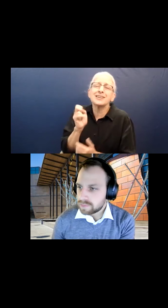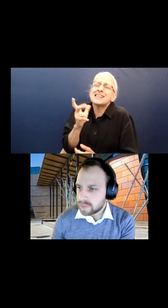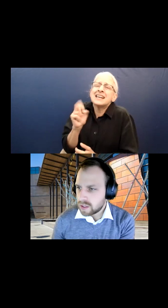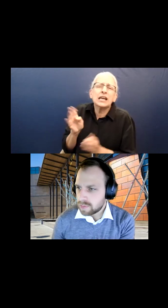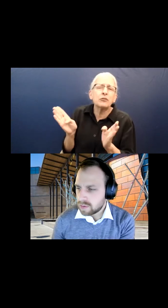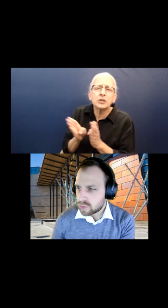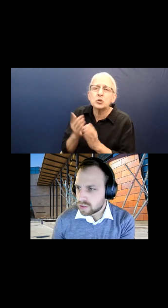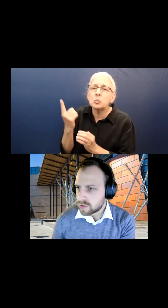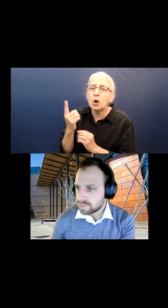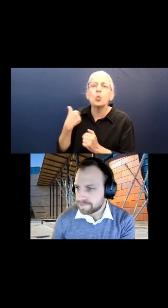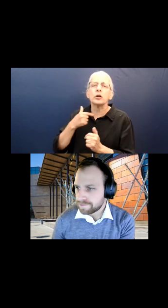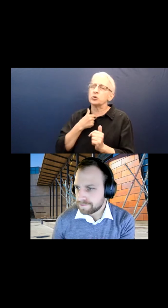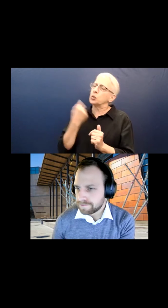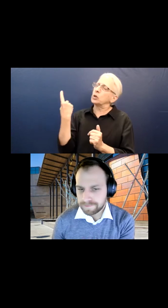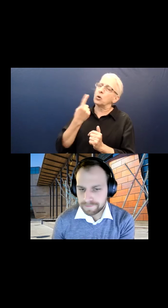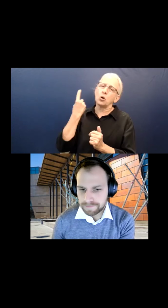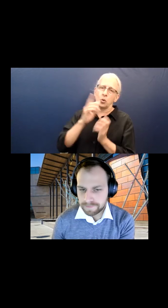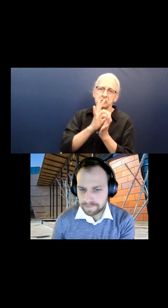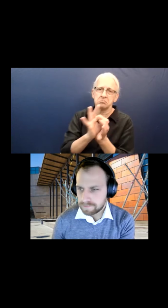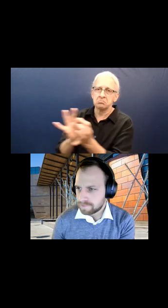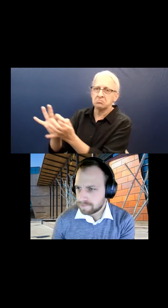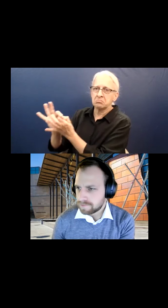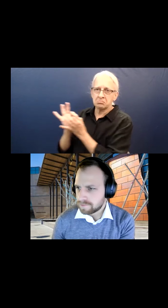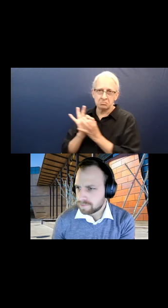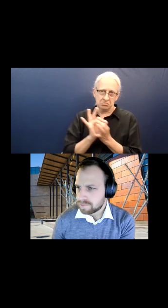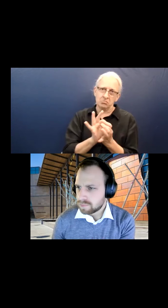staff and projects.